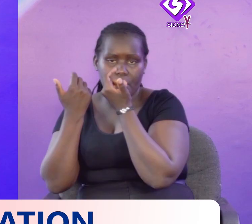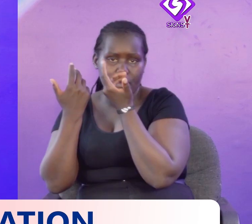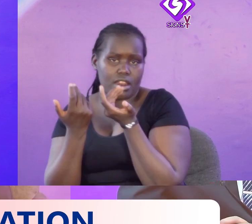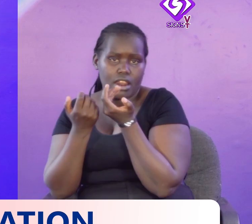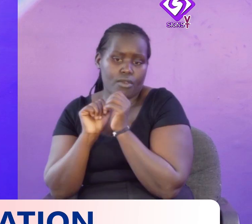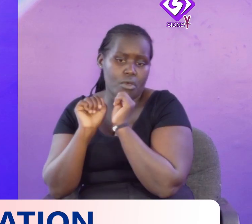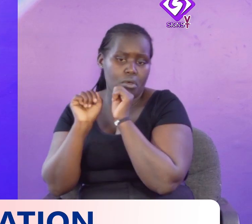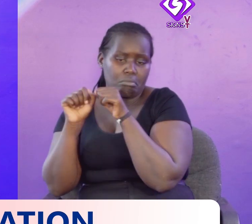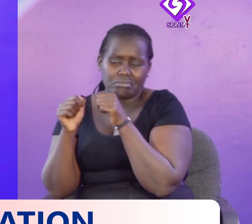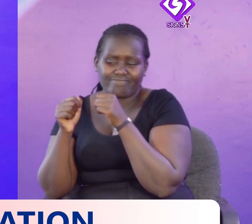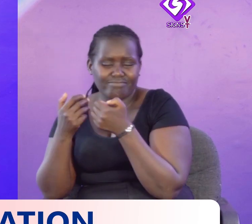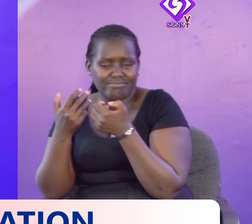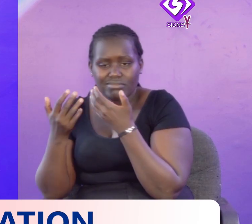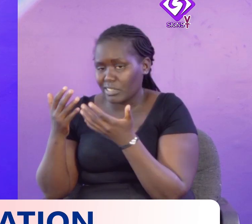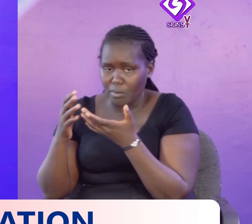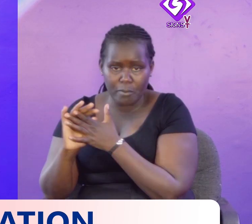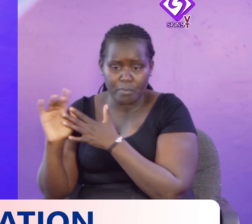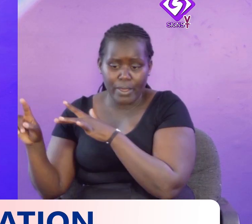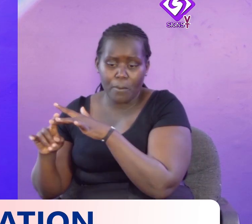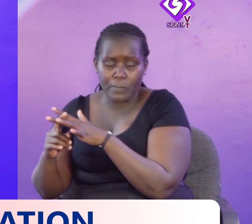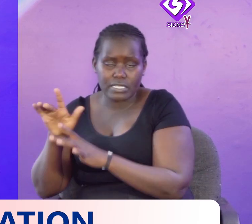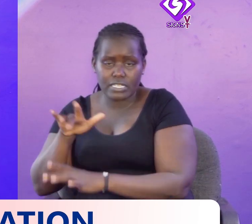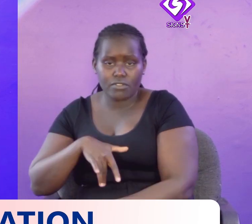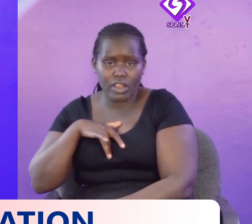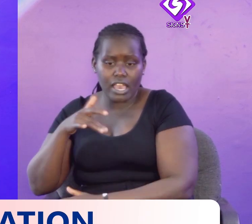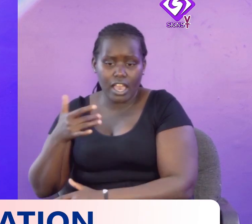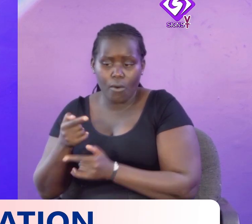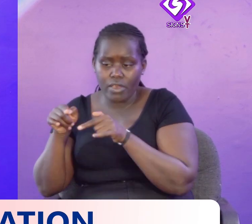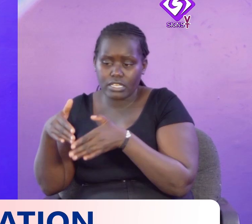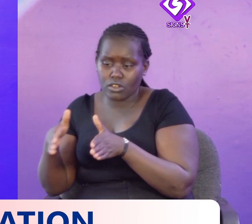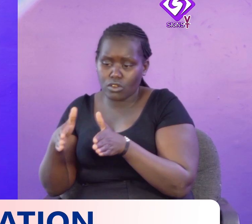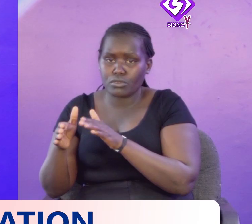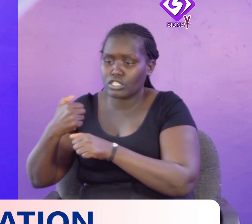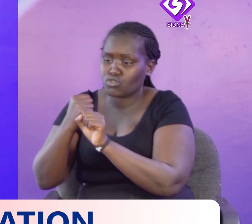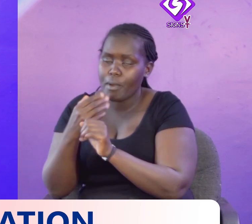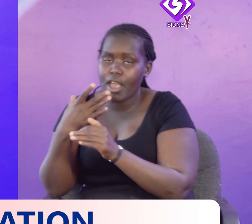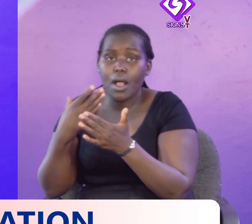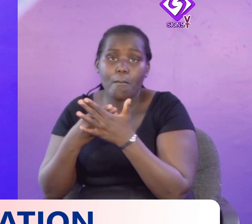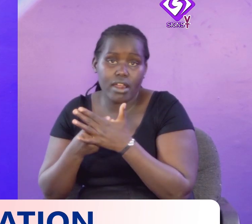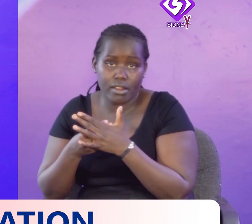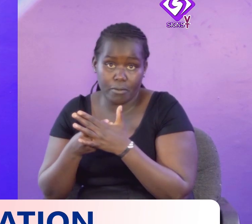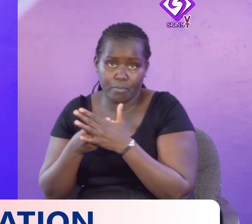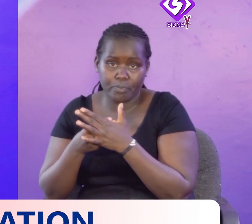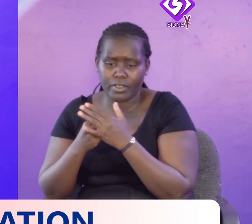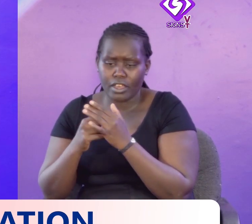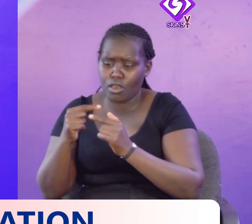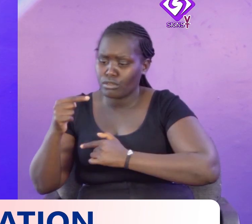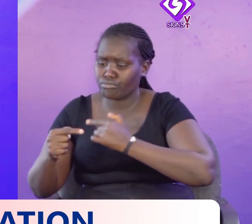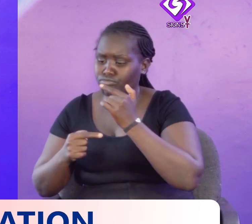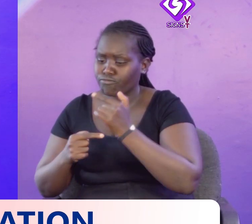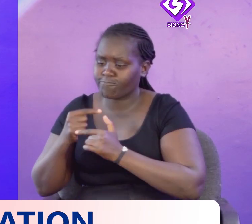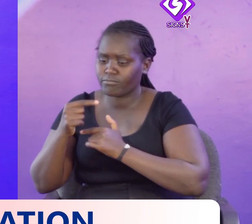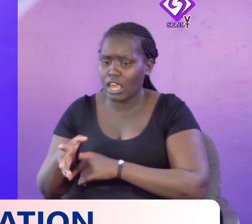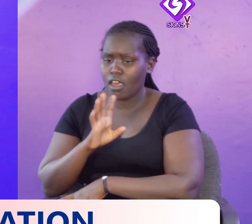kana kwamba we start feeling like this is our opportunity to make money. You keep talking to us here in